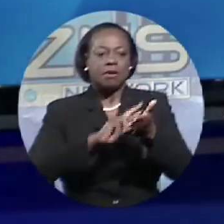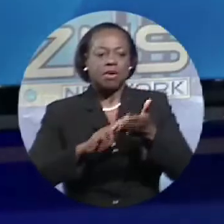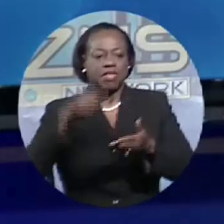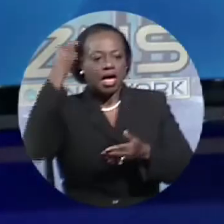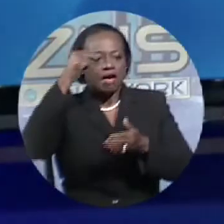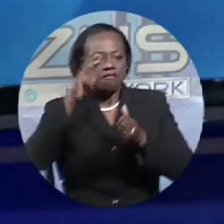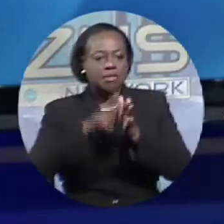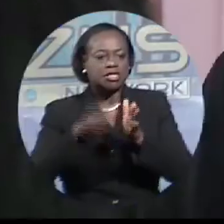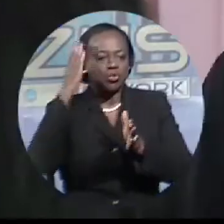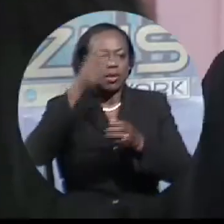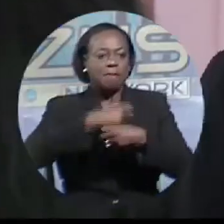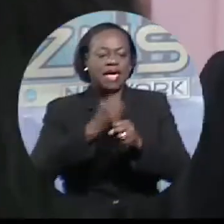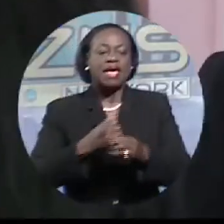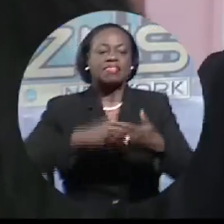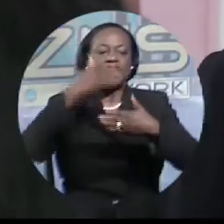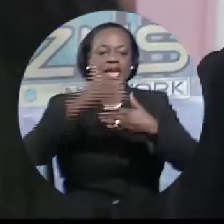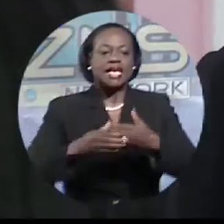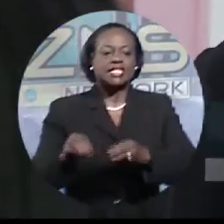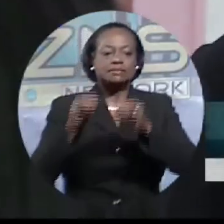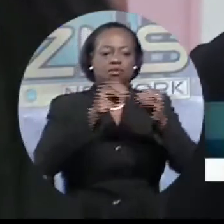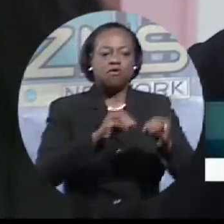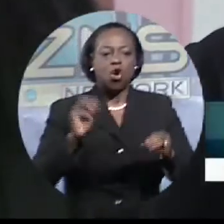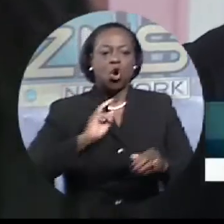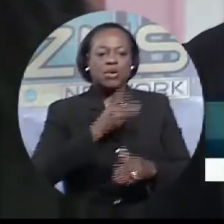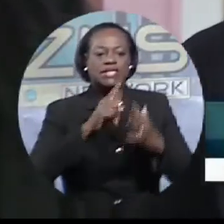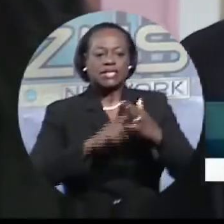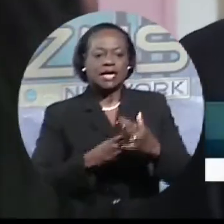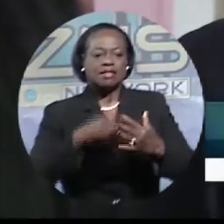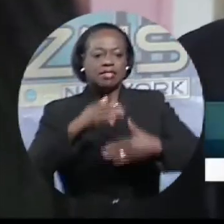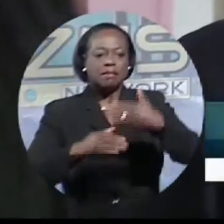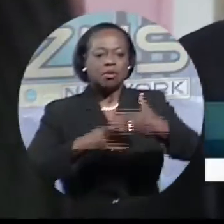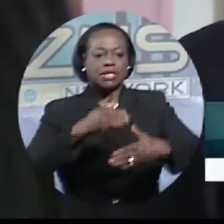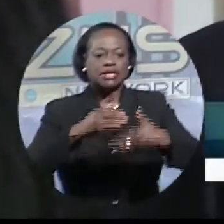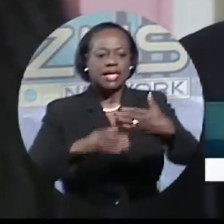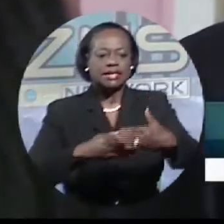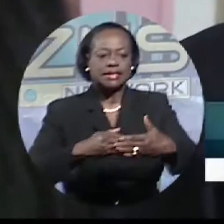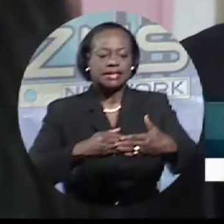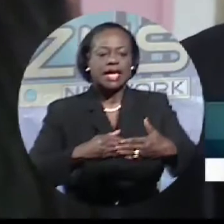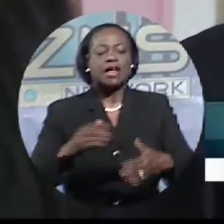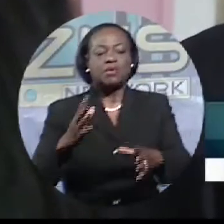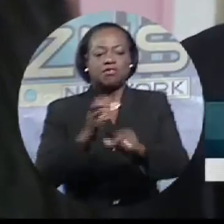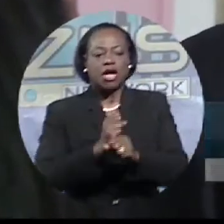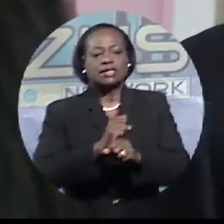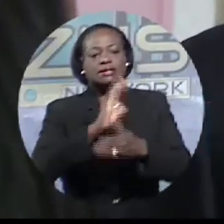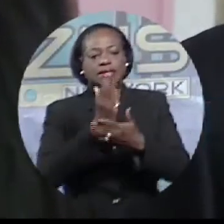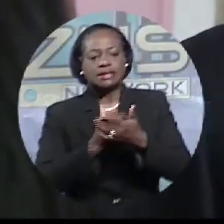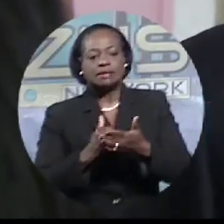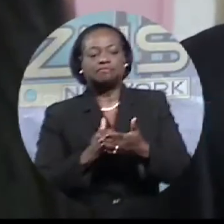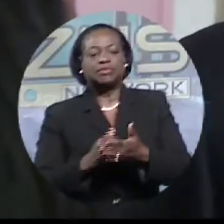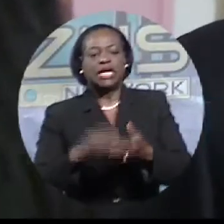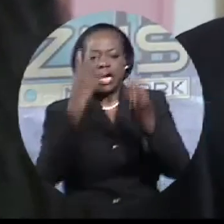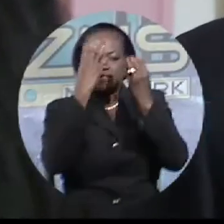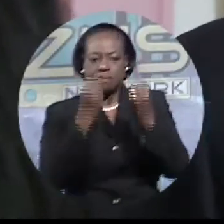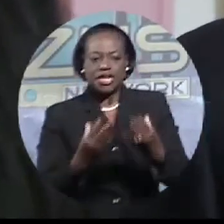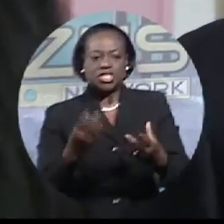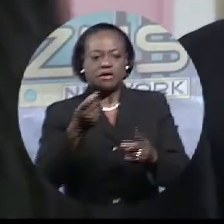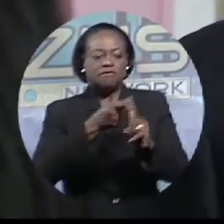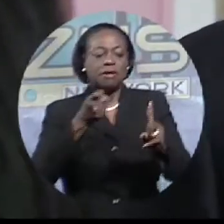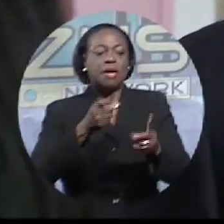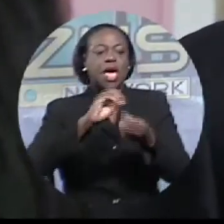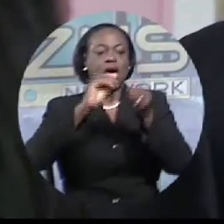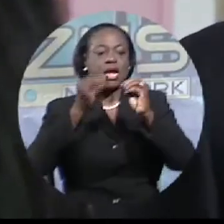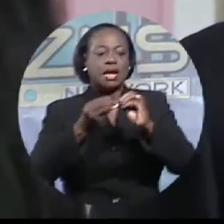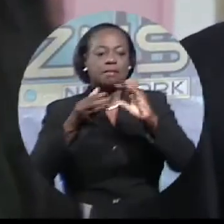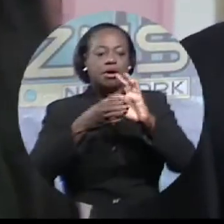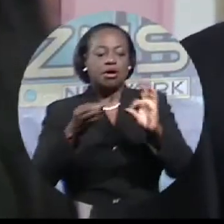move. We started the process already. We've already gotten quite a bit of information from a number of ministries. I'm not